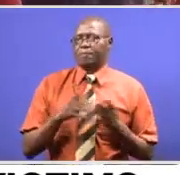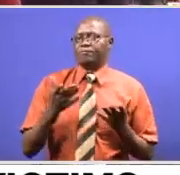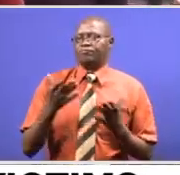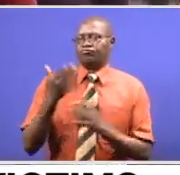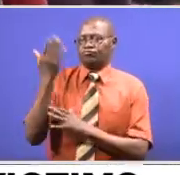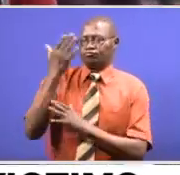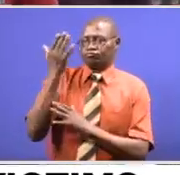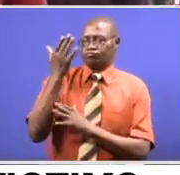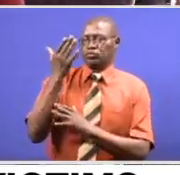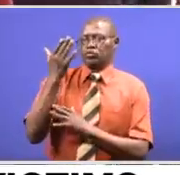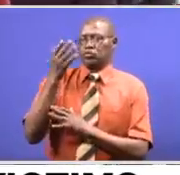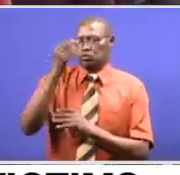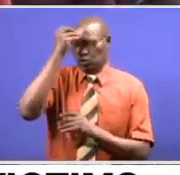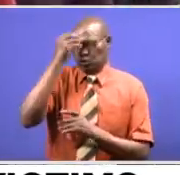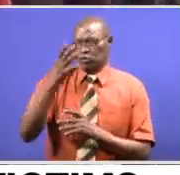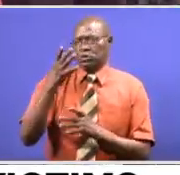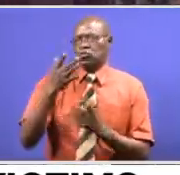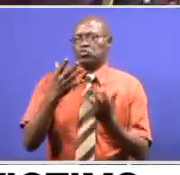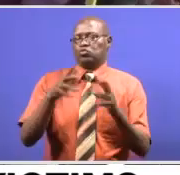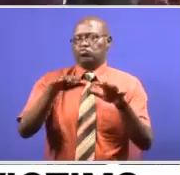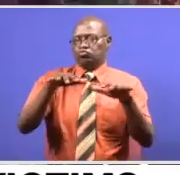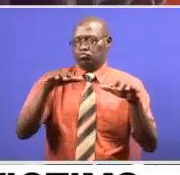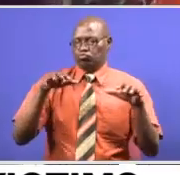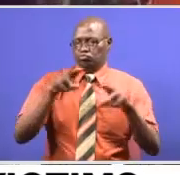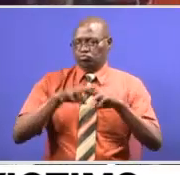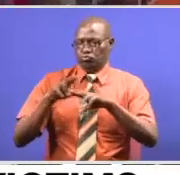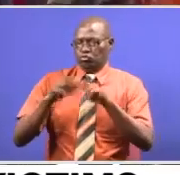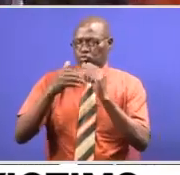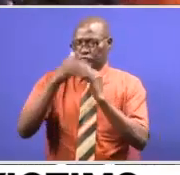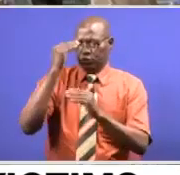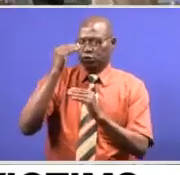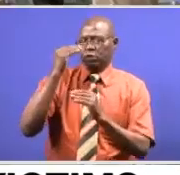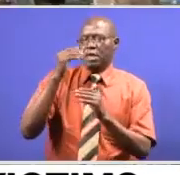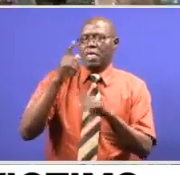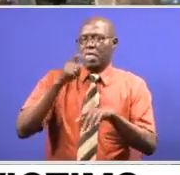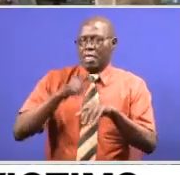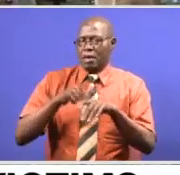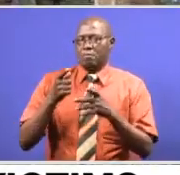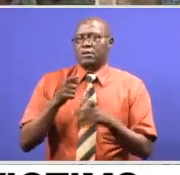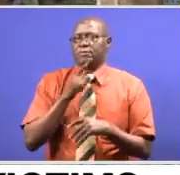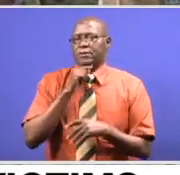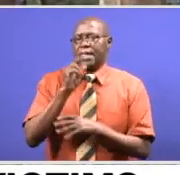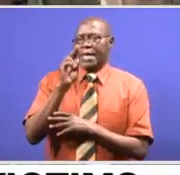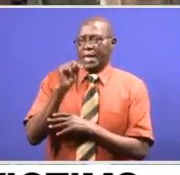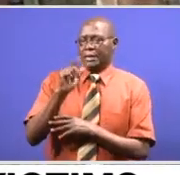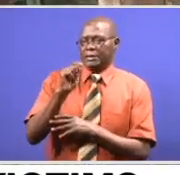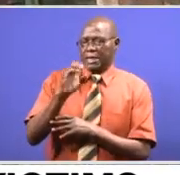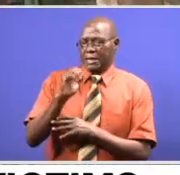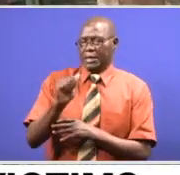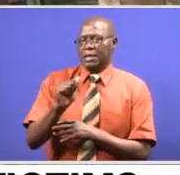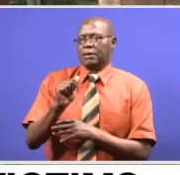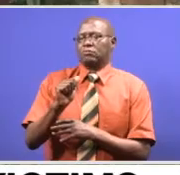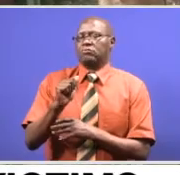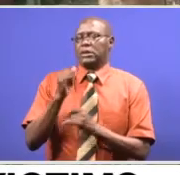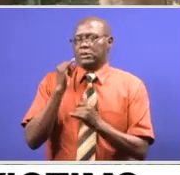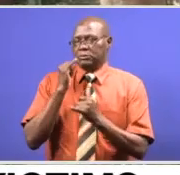for a road sensitization program at the University of Embu, Sibaya announced that NTSA is finalizing the development